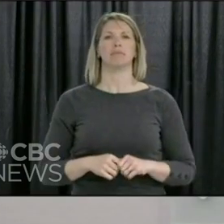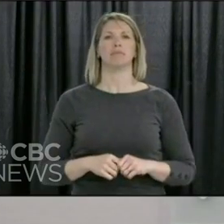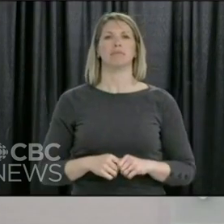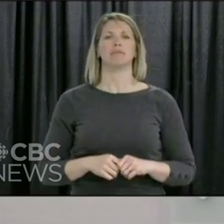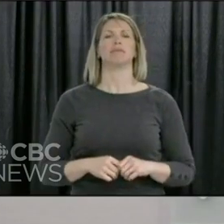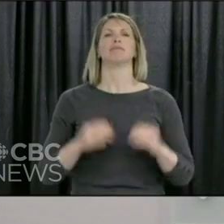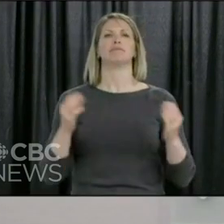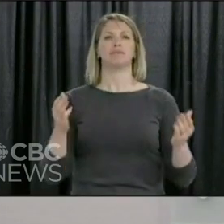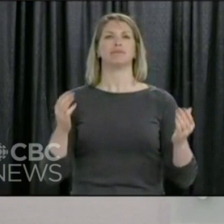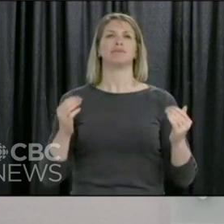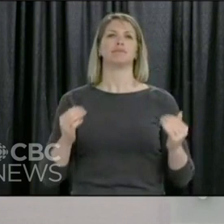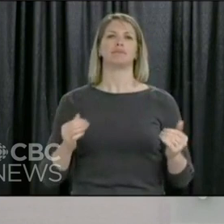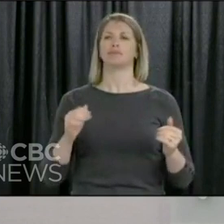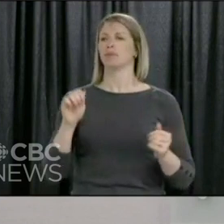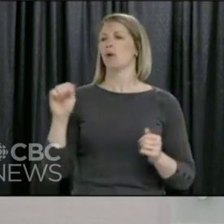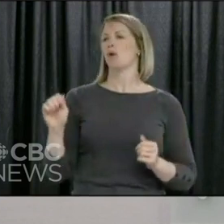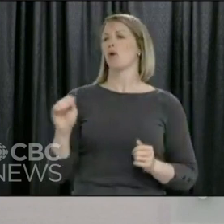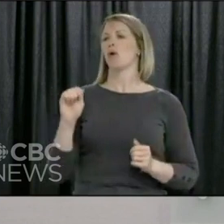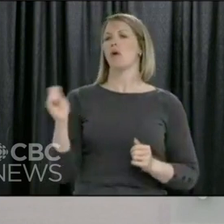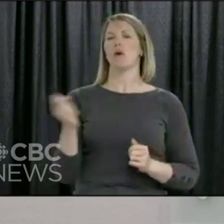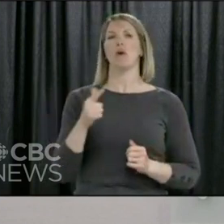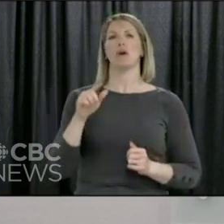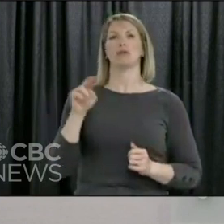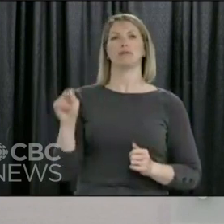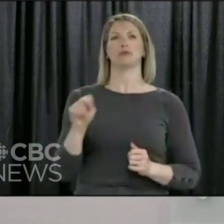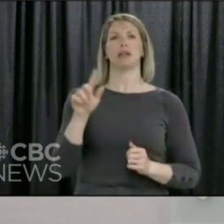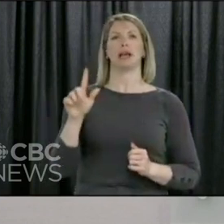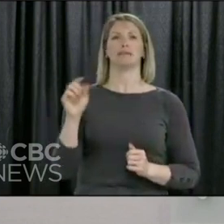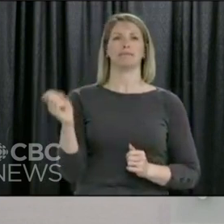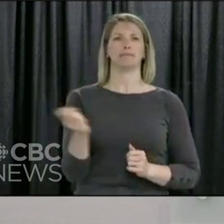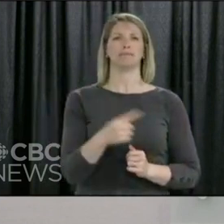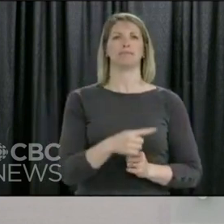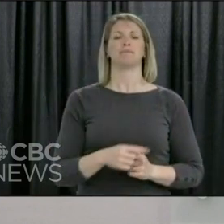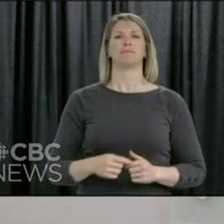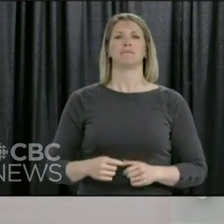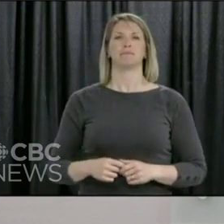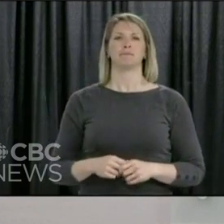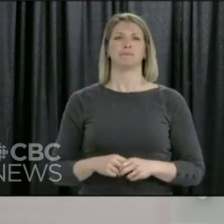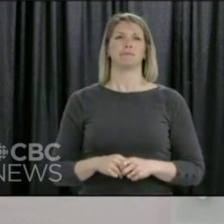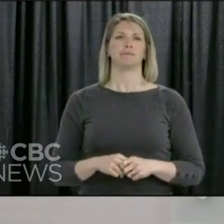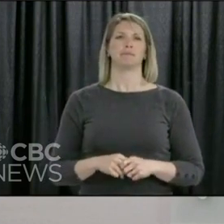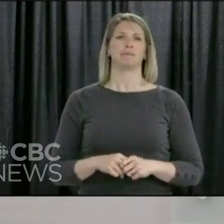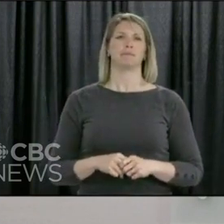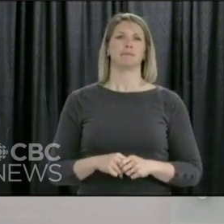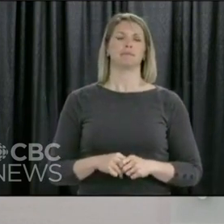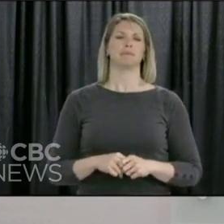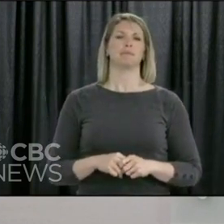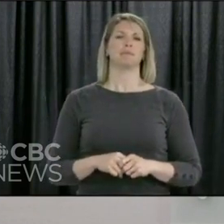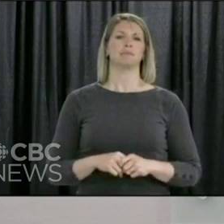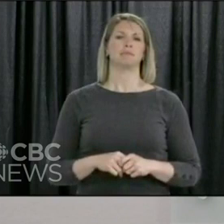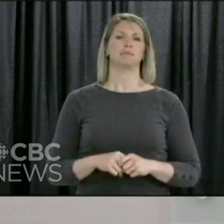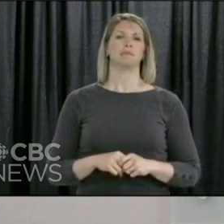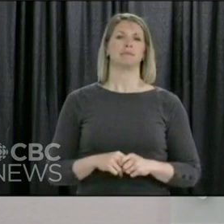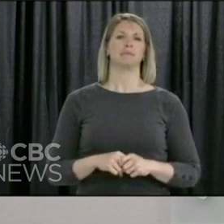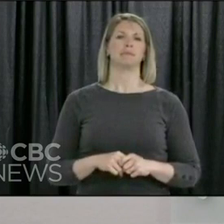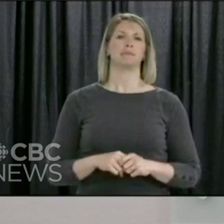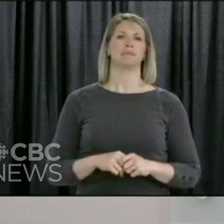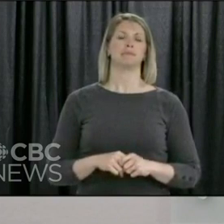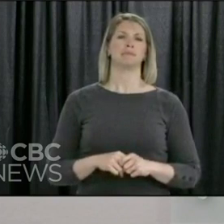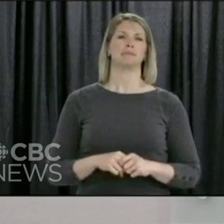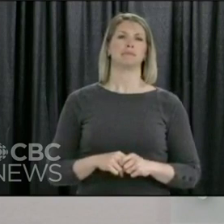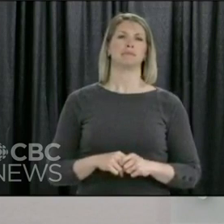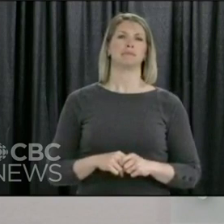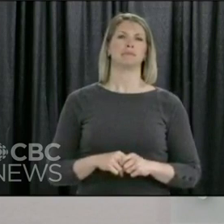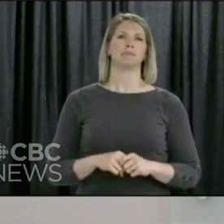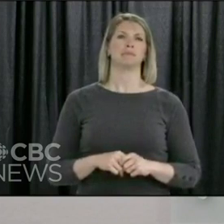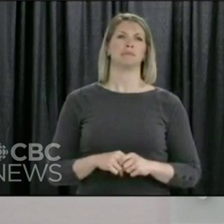Our next question is from Elizabeth Witt of All Newfoundland Labrador. Please go ahead. I was wondering, what is the province's supply